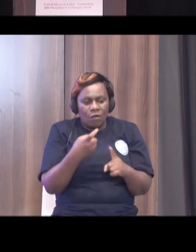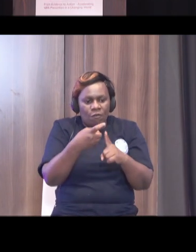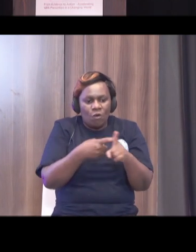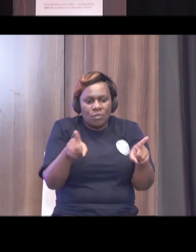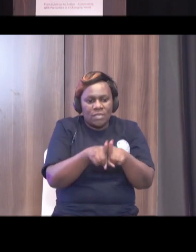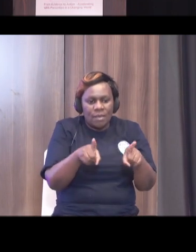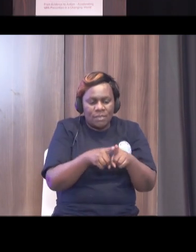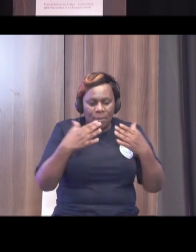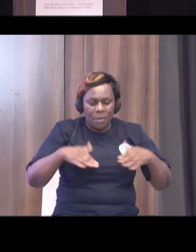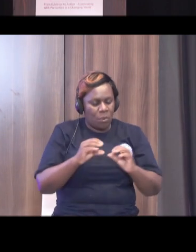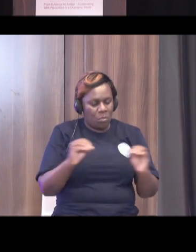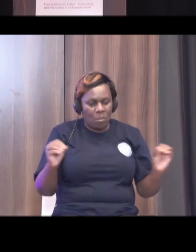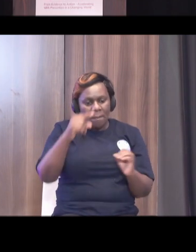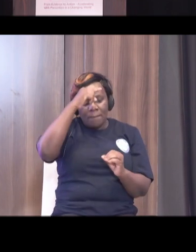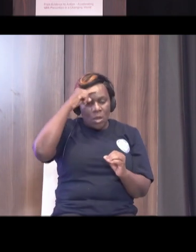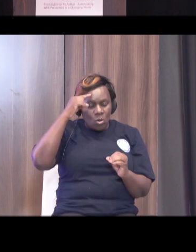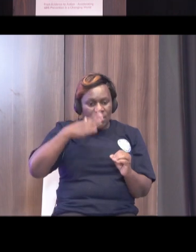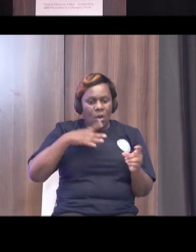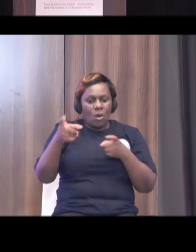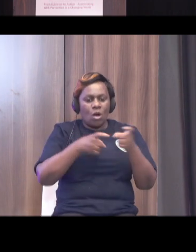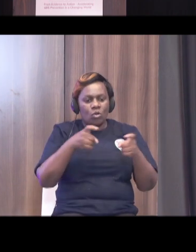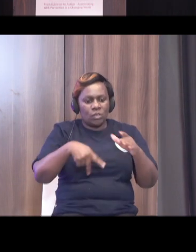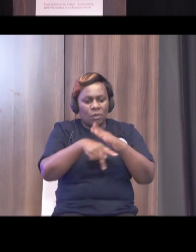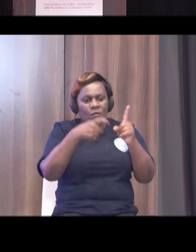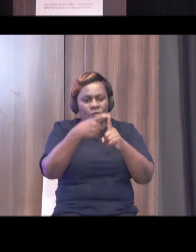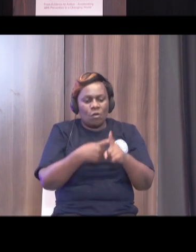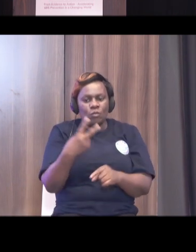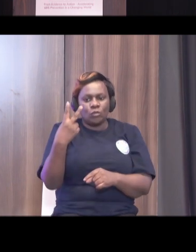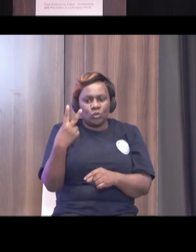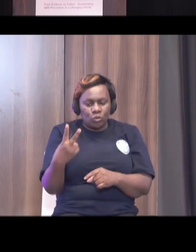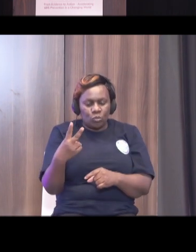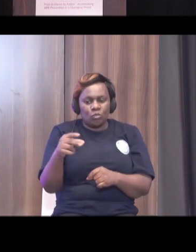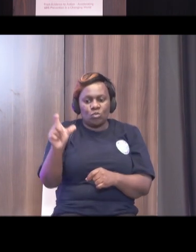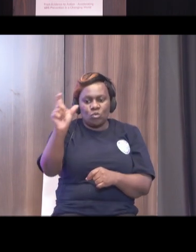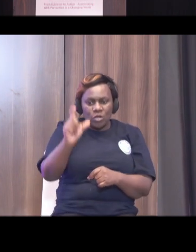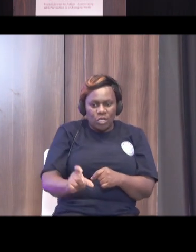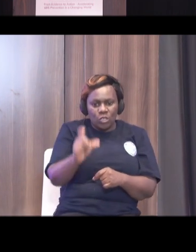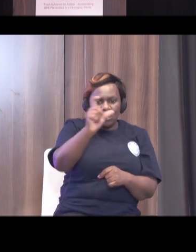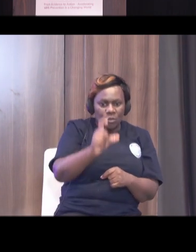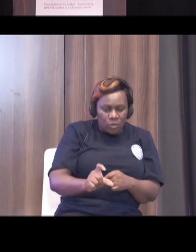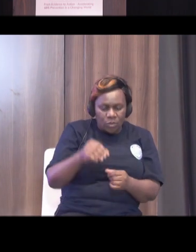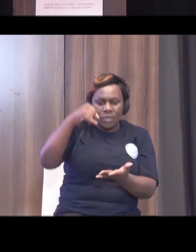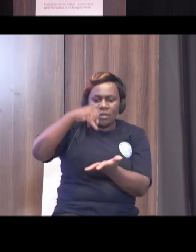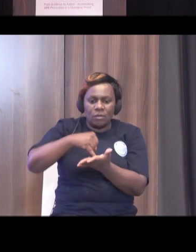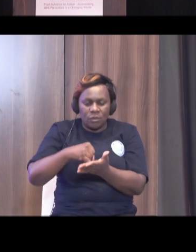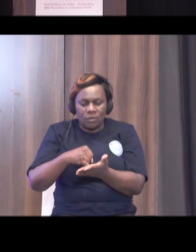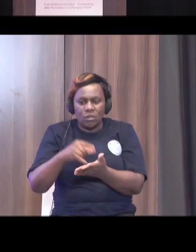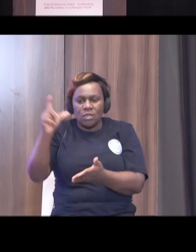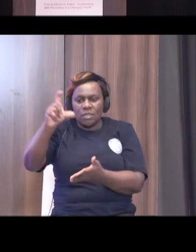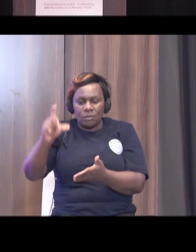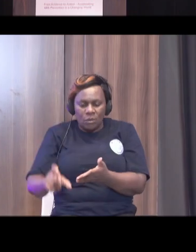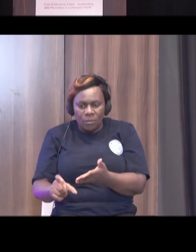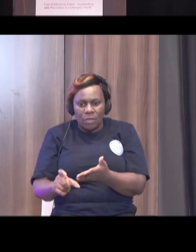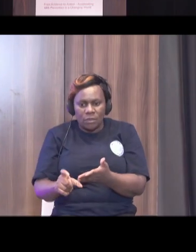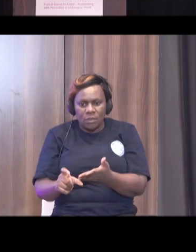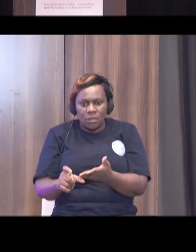same population because our controls primarily came from 2 geographic regions. We did include geographic region in the